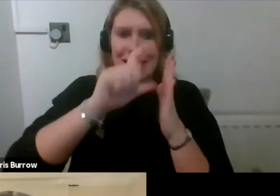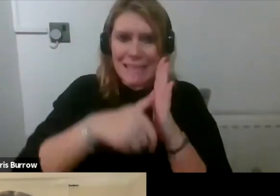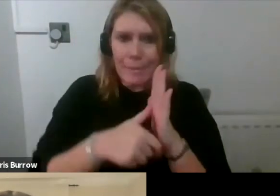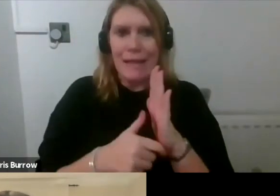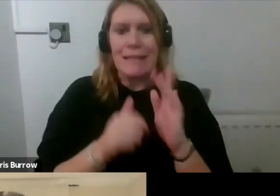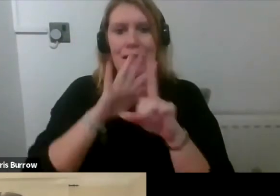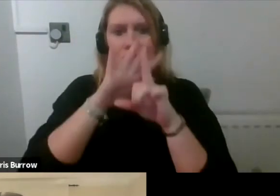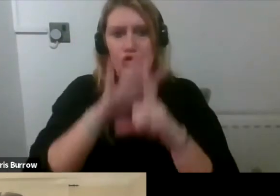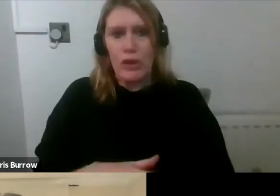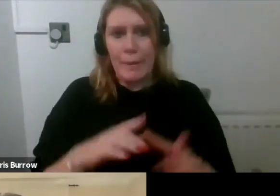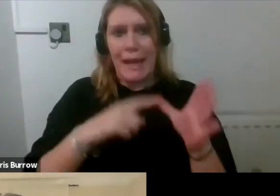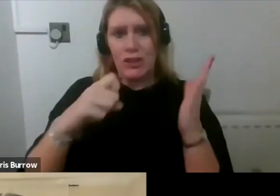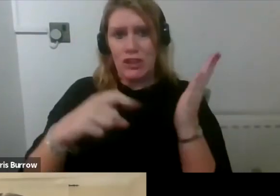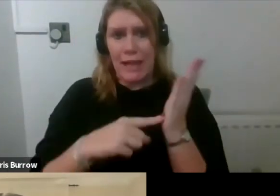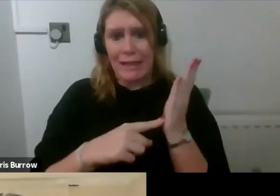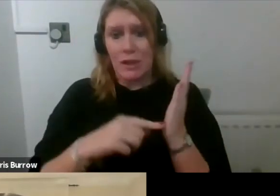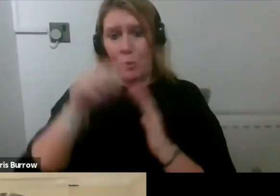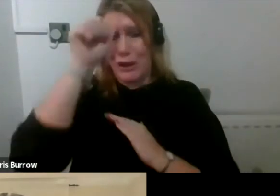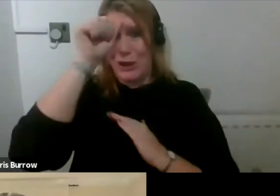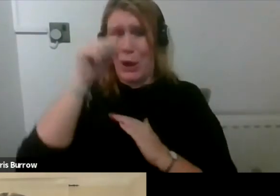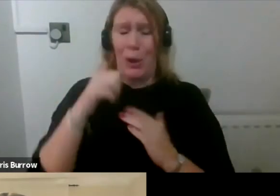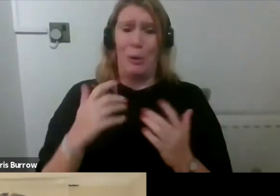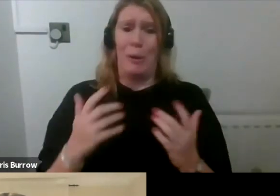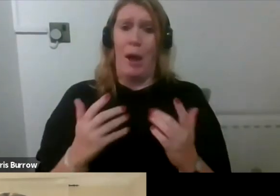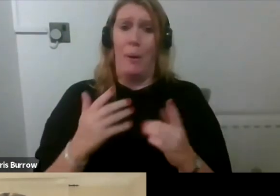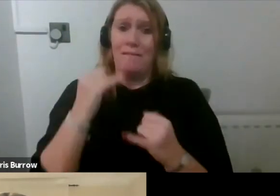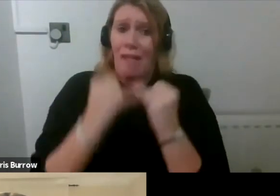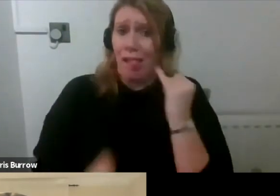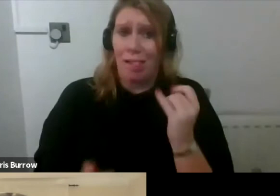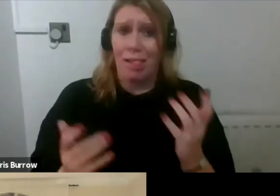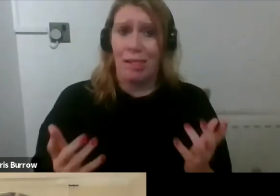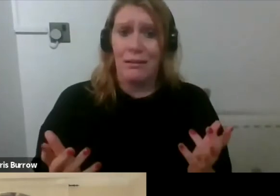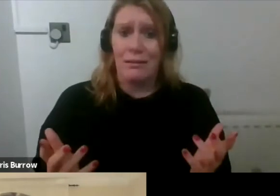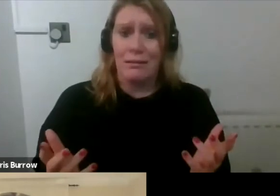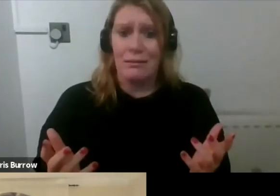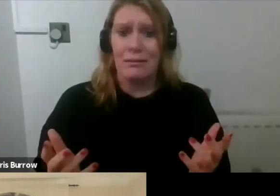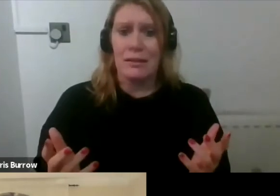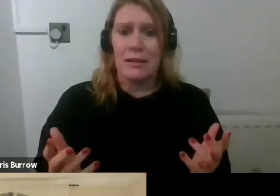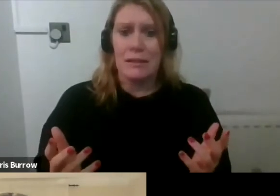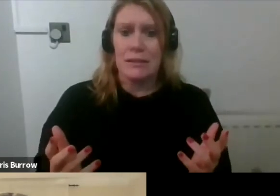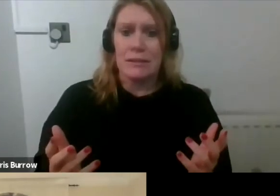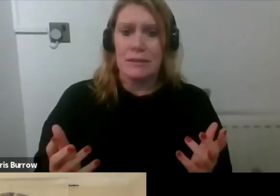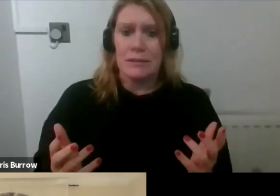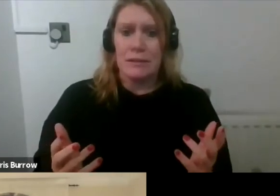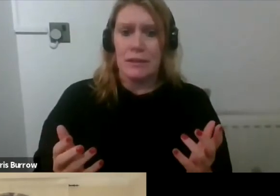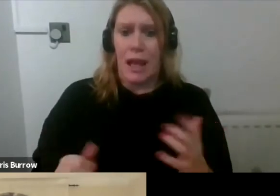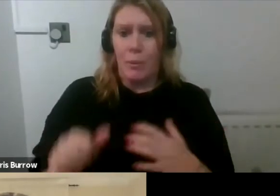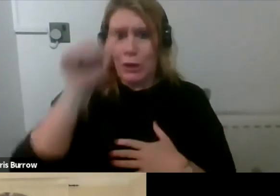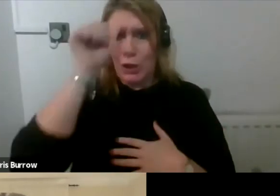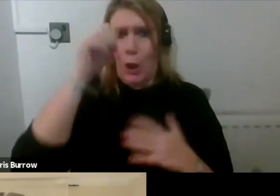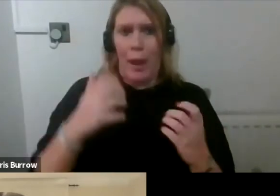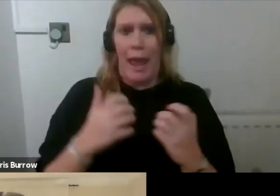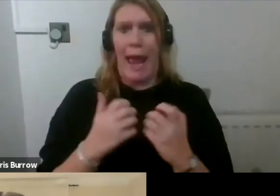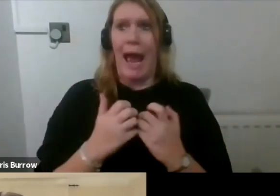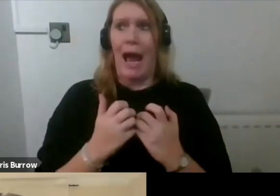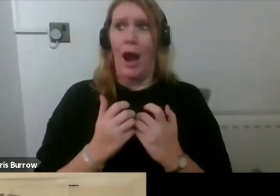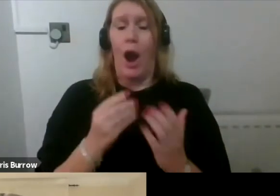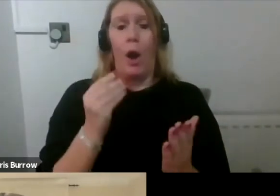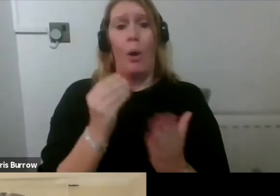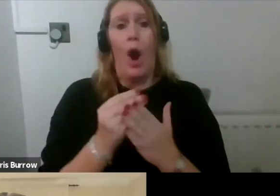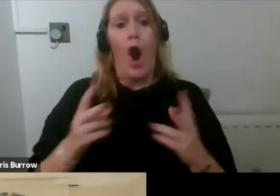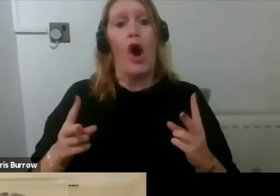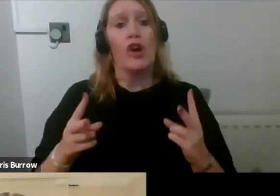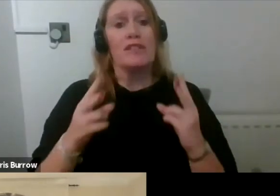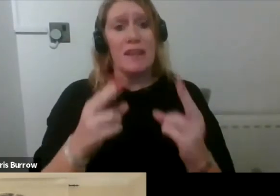shortcomings. And we know how something like austerity could happen despite the